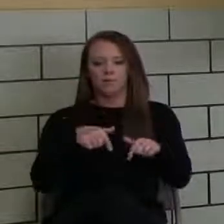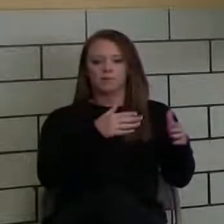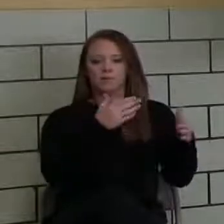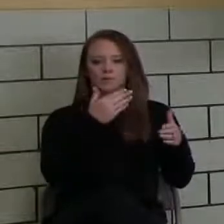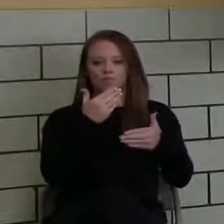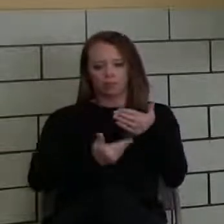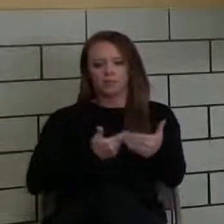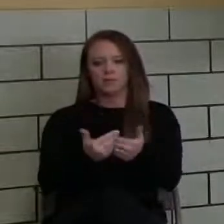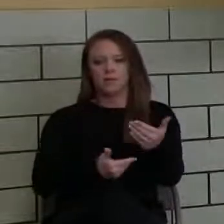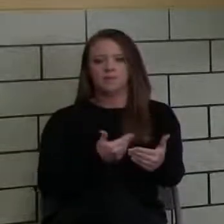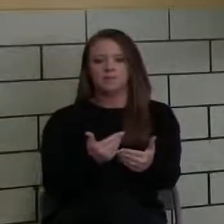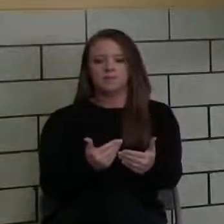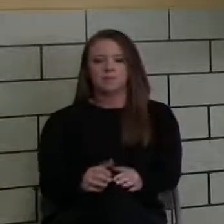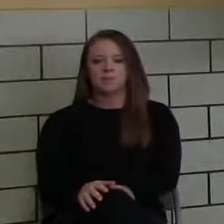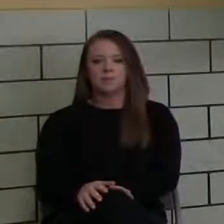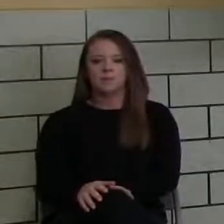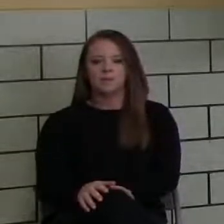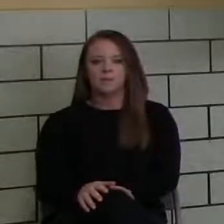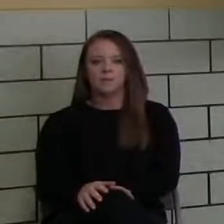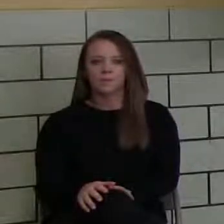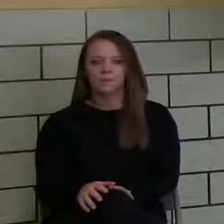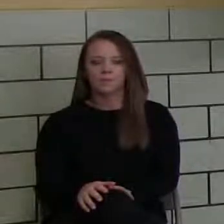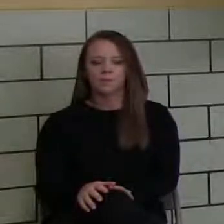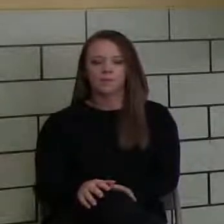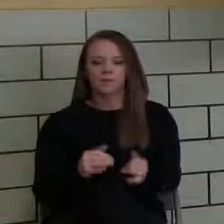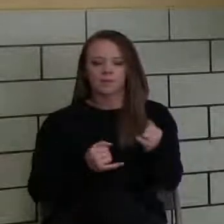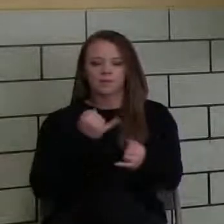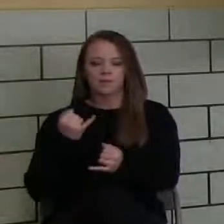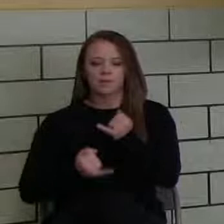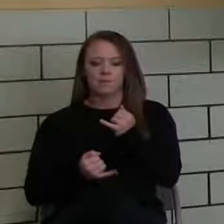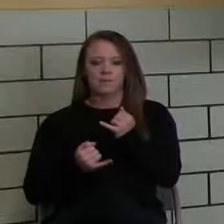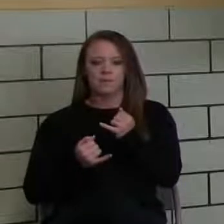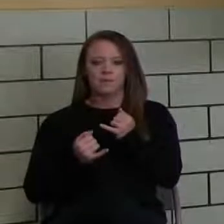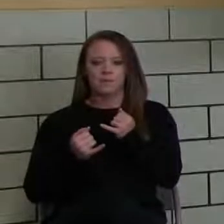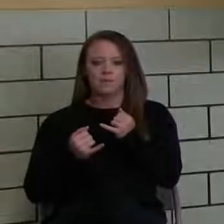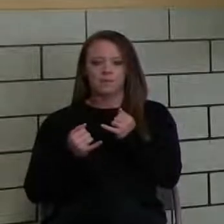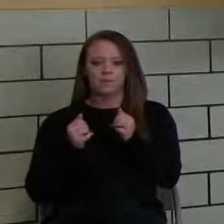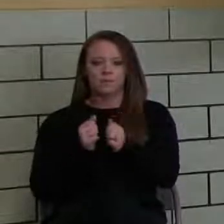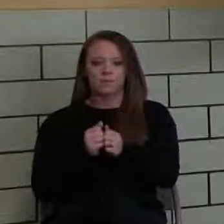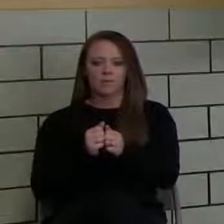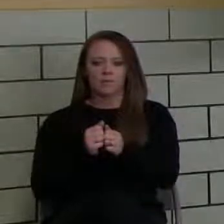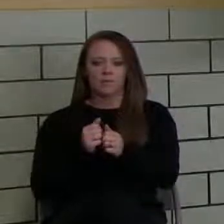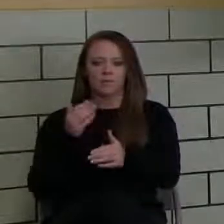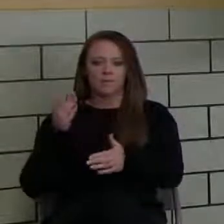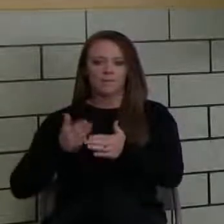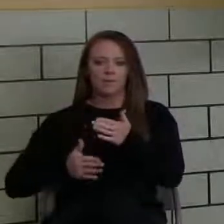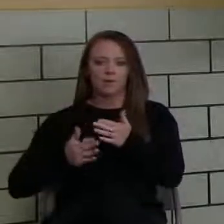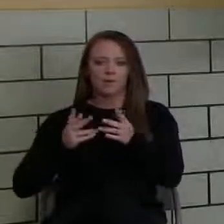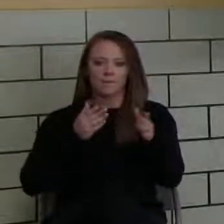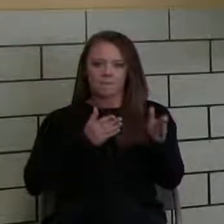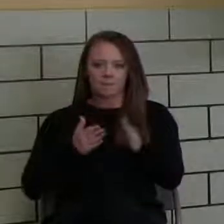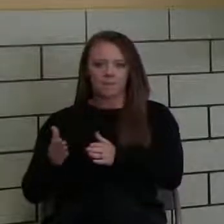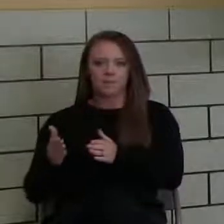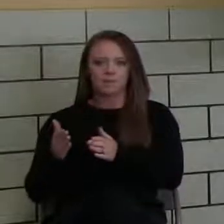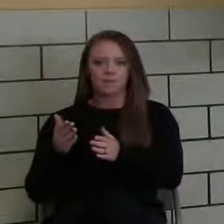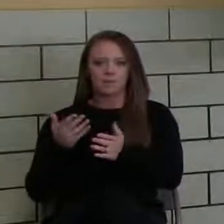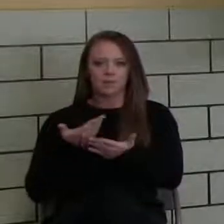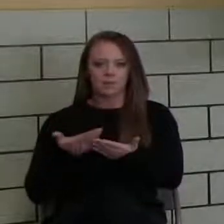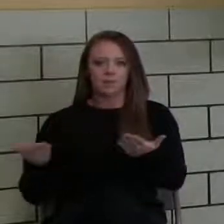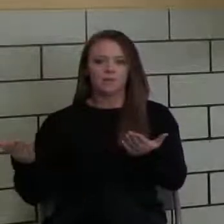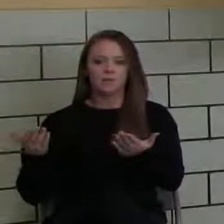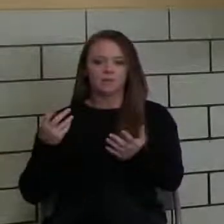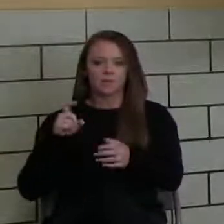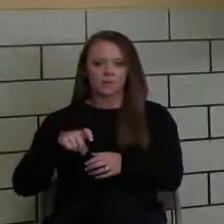others. And then I'll end on final plans and materials, along with the construction and the rest of this